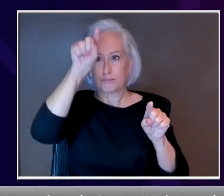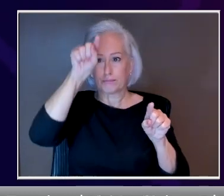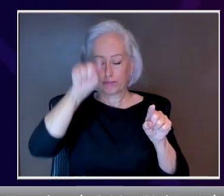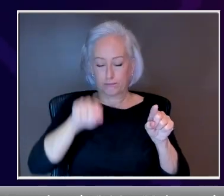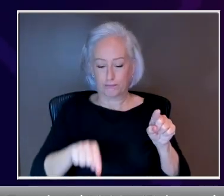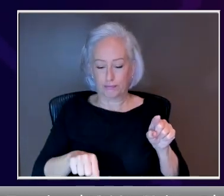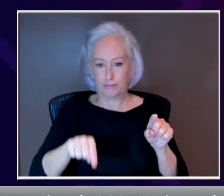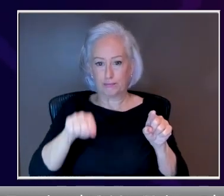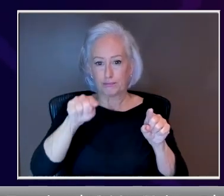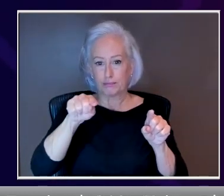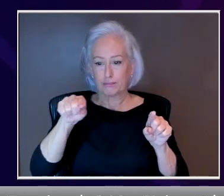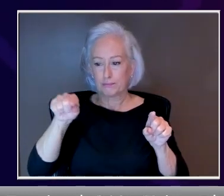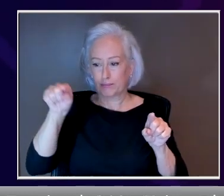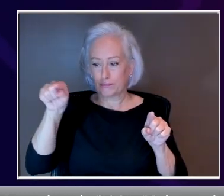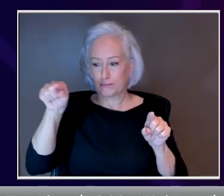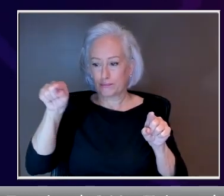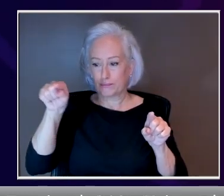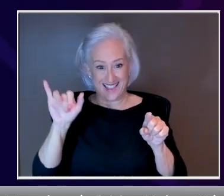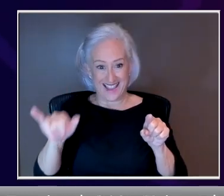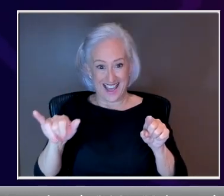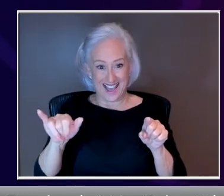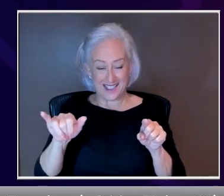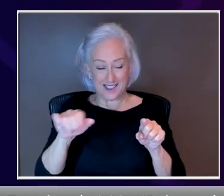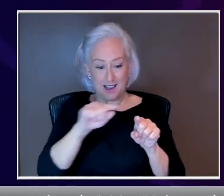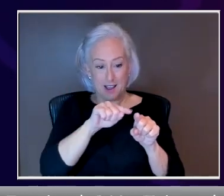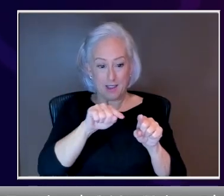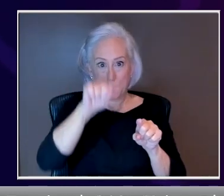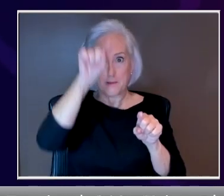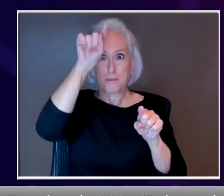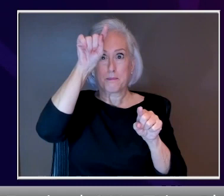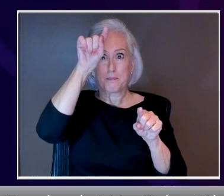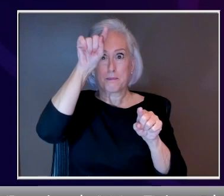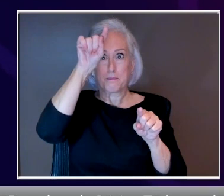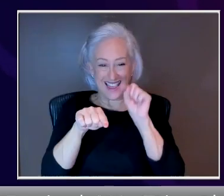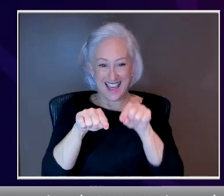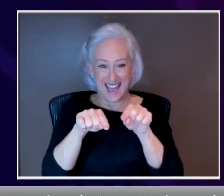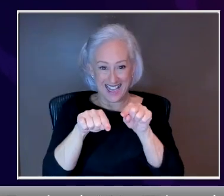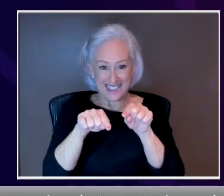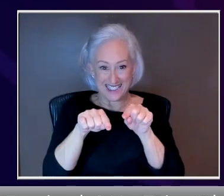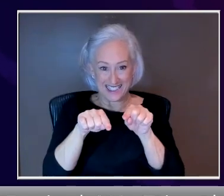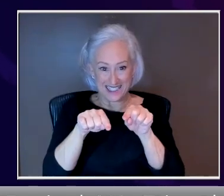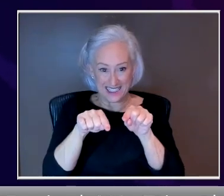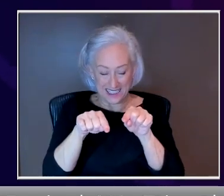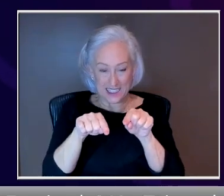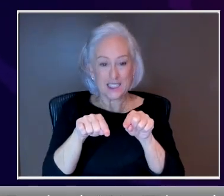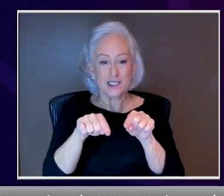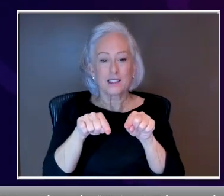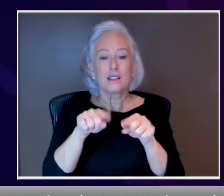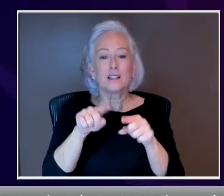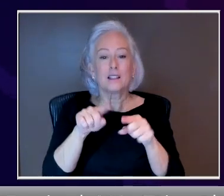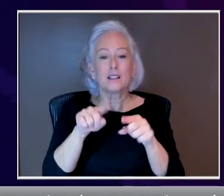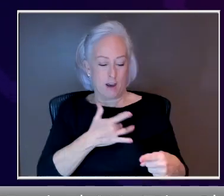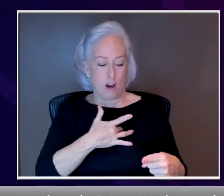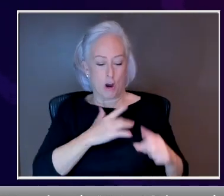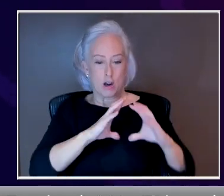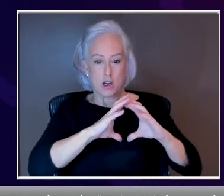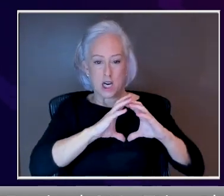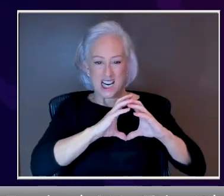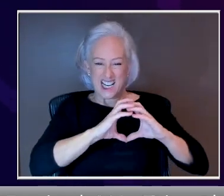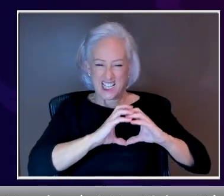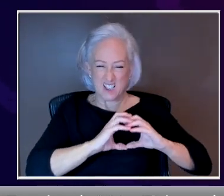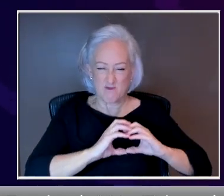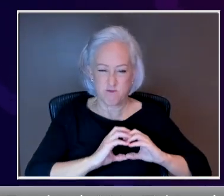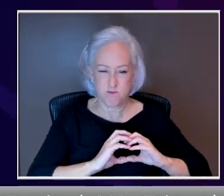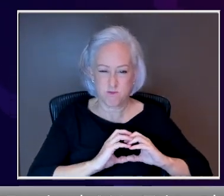you can see, the big spike here in the middle is actually what they call, it's when the heart is squeezing or contracting.